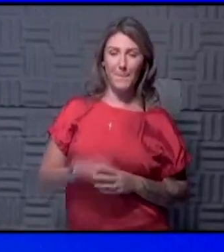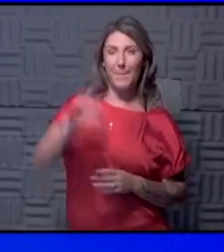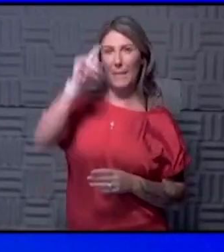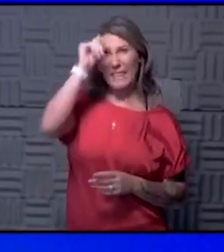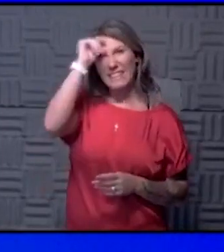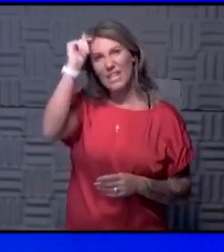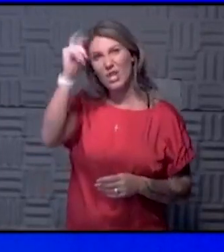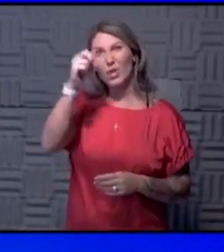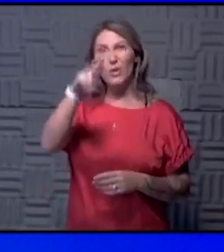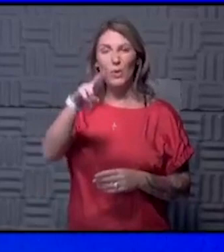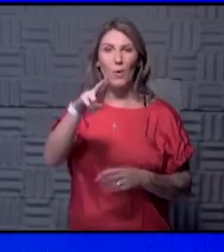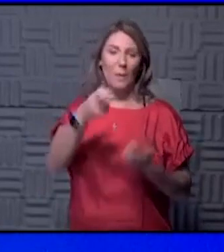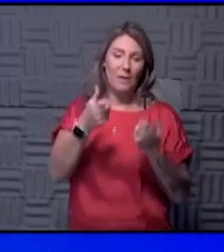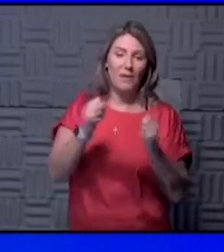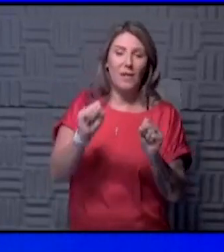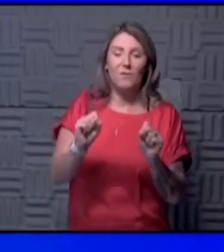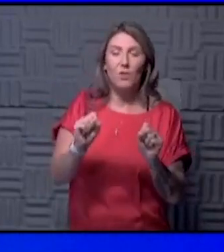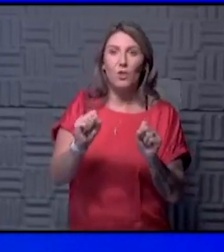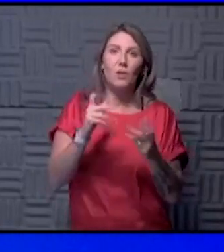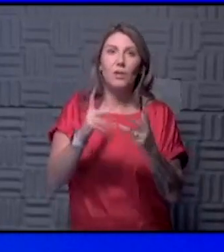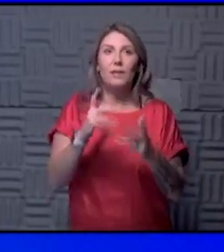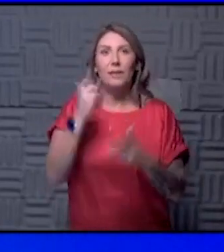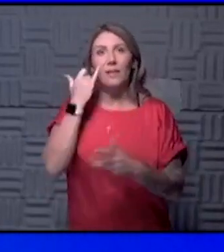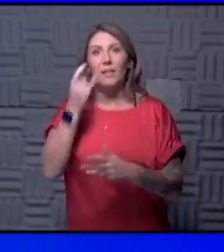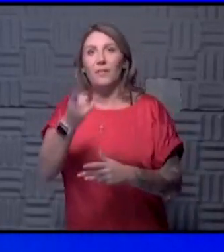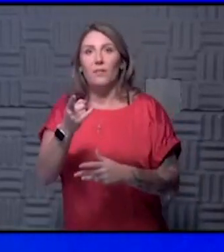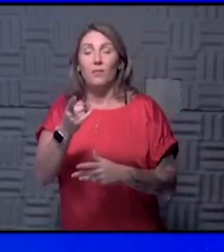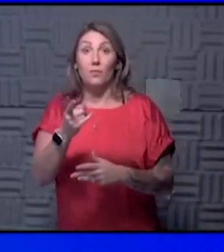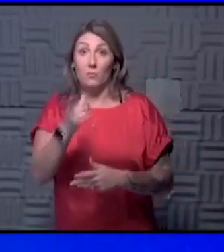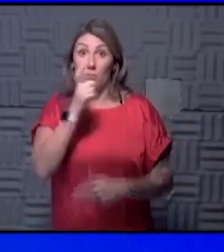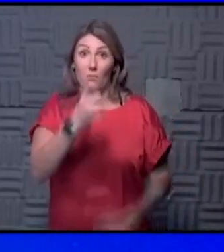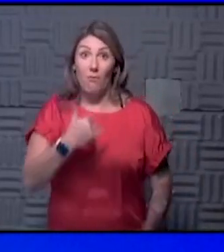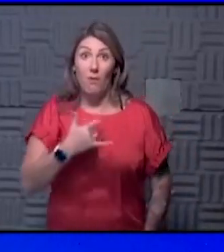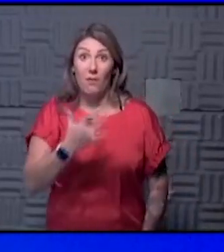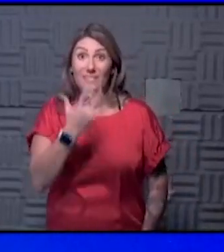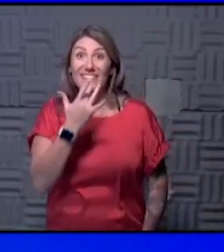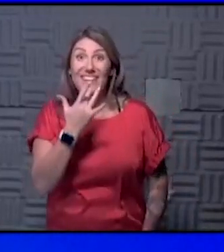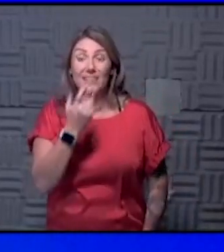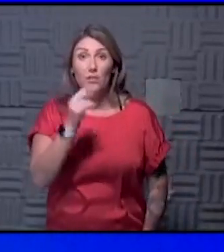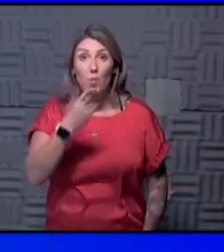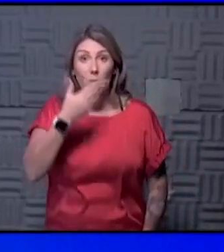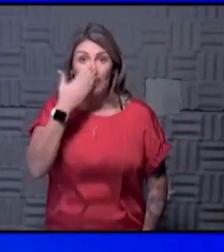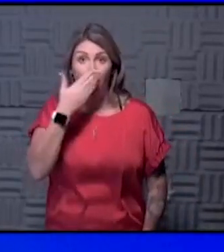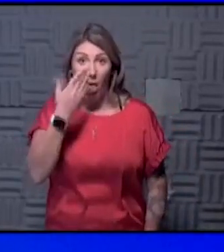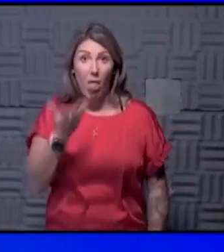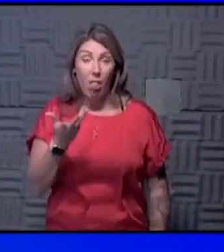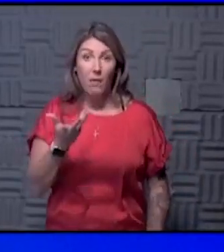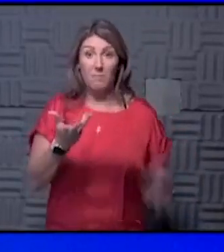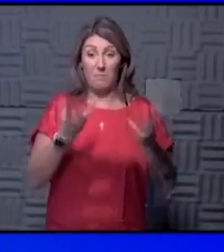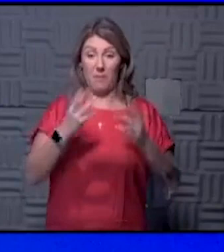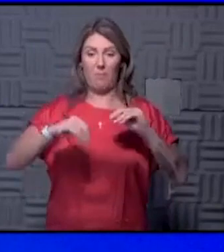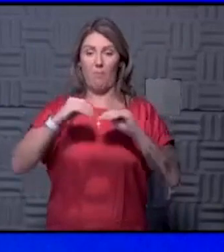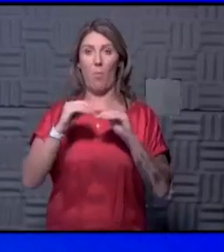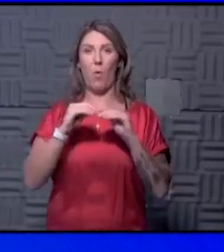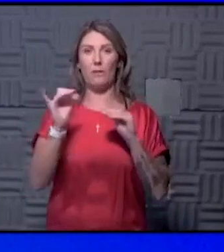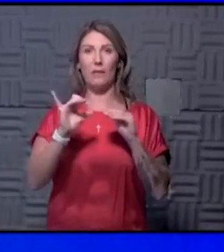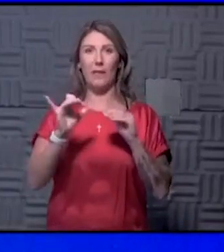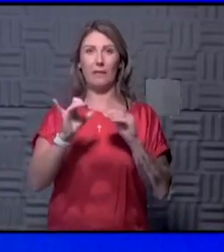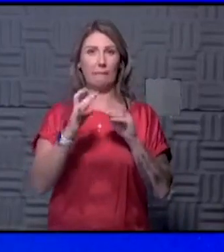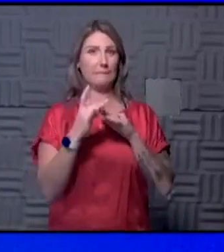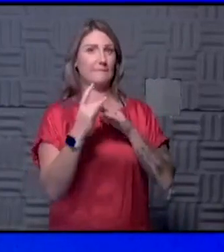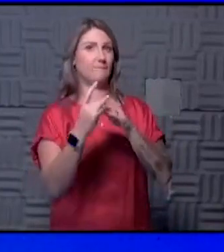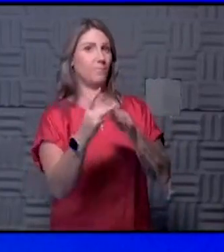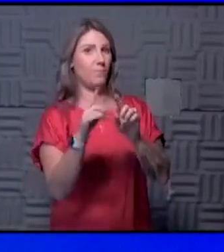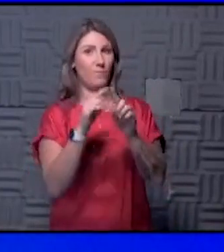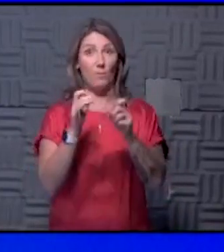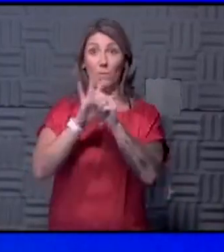theory or effort put forth. Well, if you lose your sense of taste or smell, maybe more than likely that's leading you down the